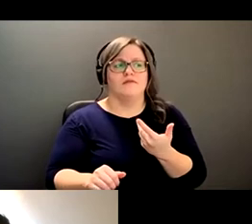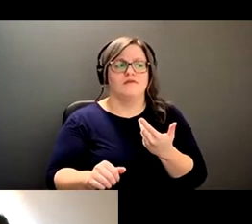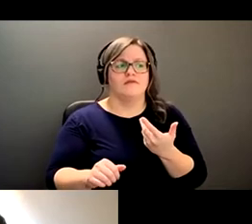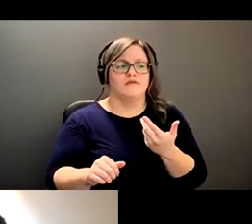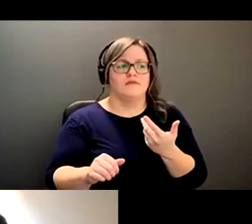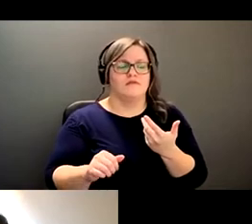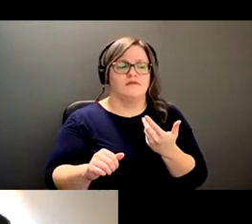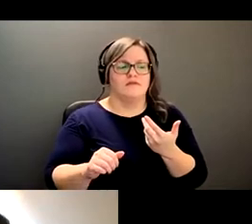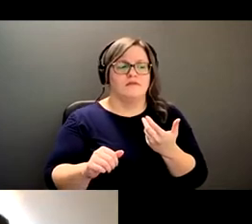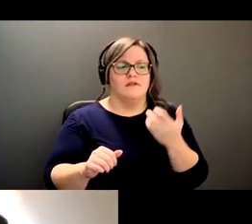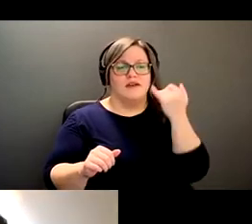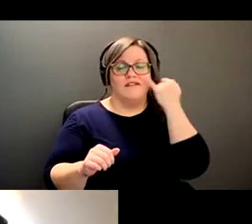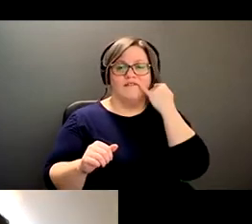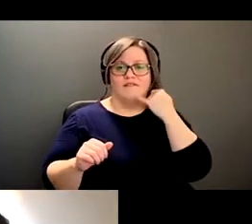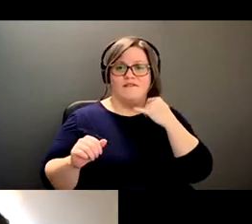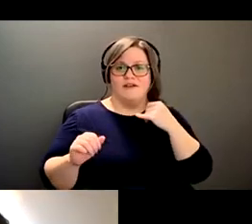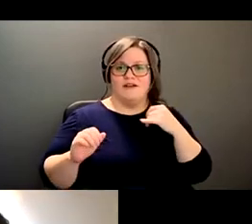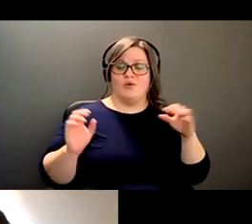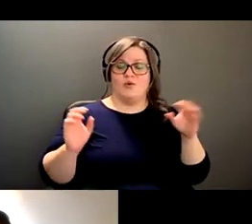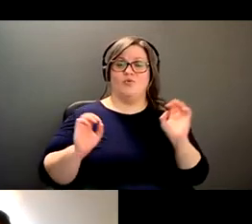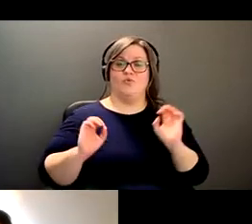tightly put together that